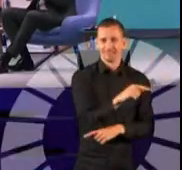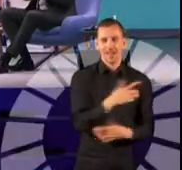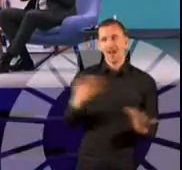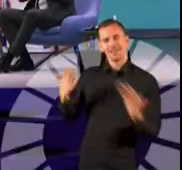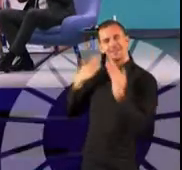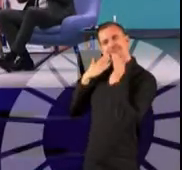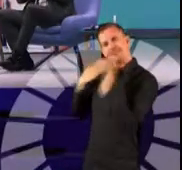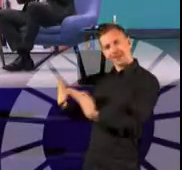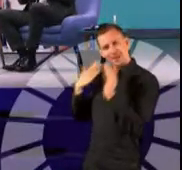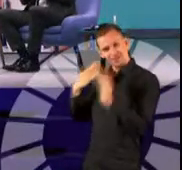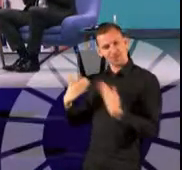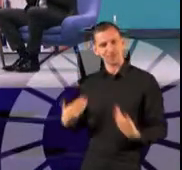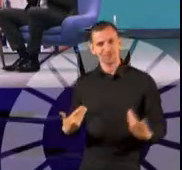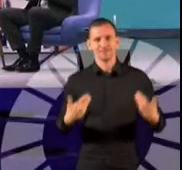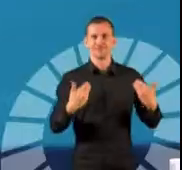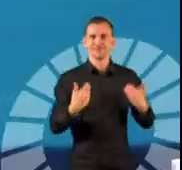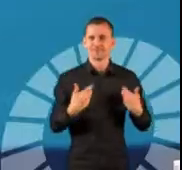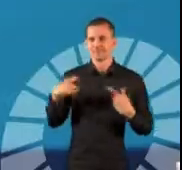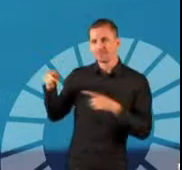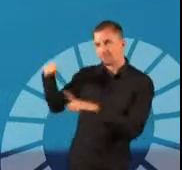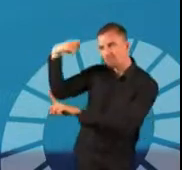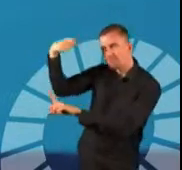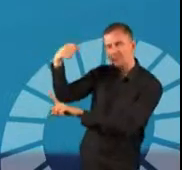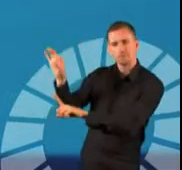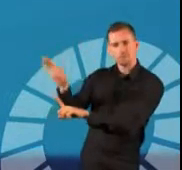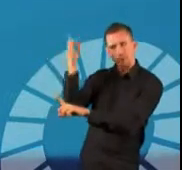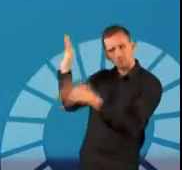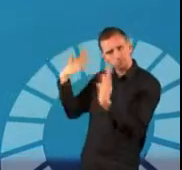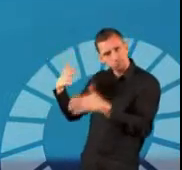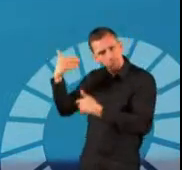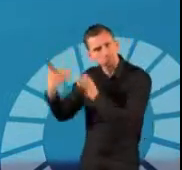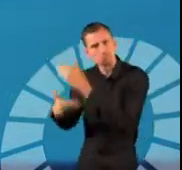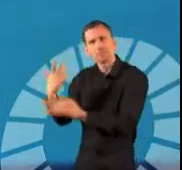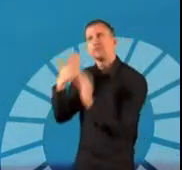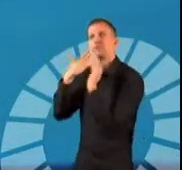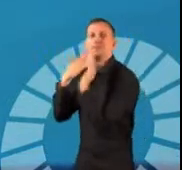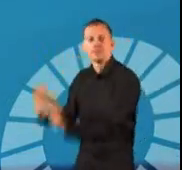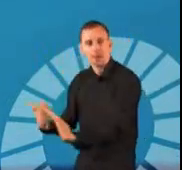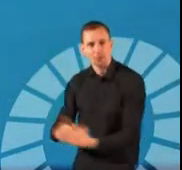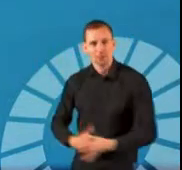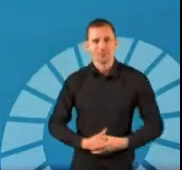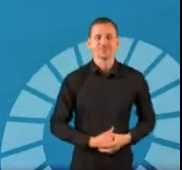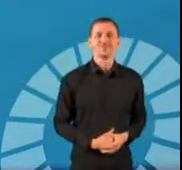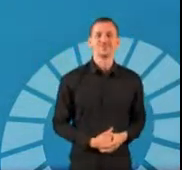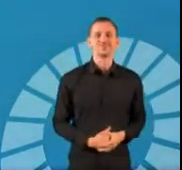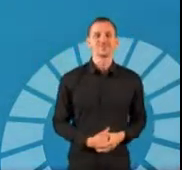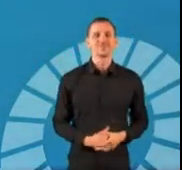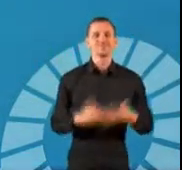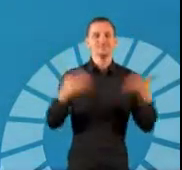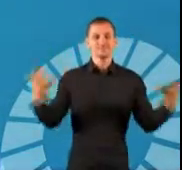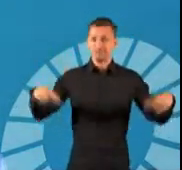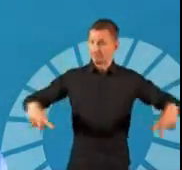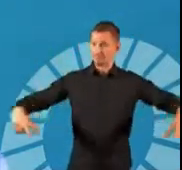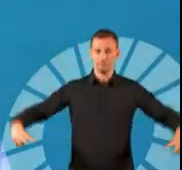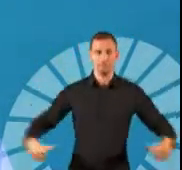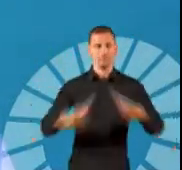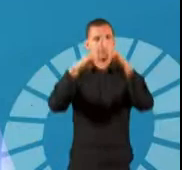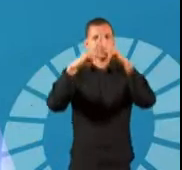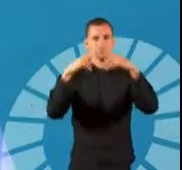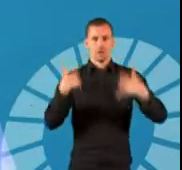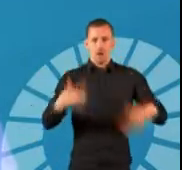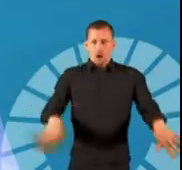and the commitment from France and your own personal intervention here today. I think that dignity, gender equality, the